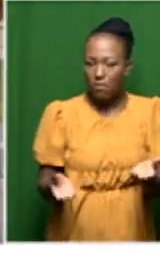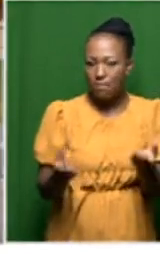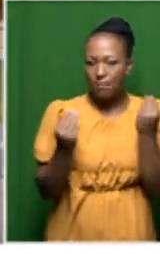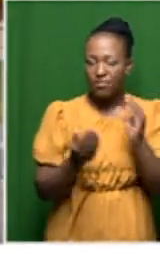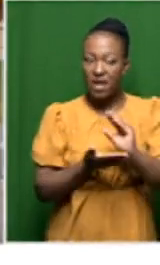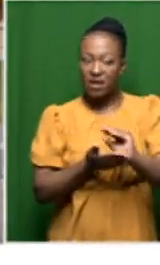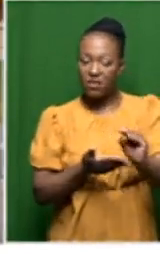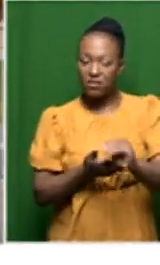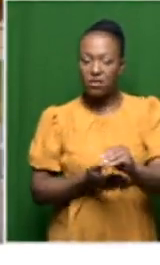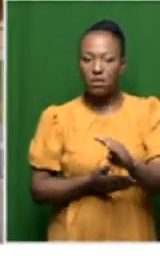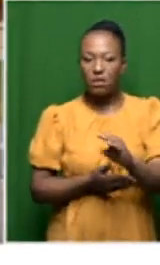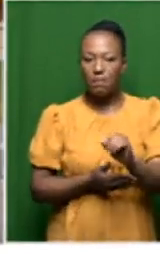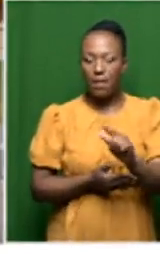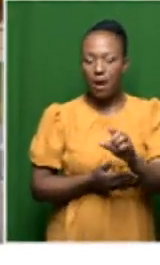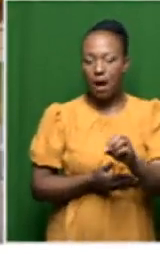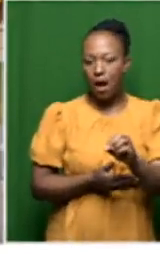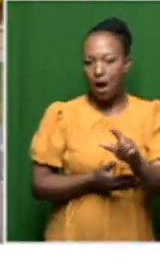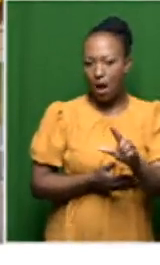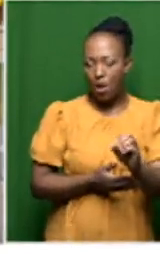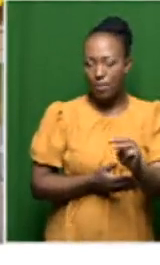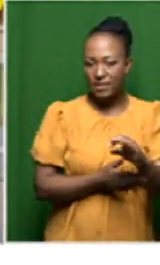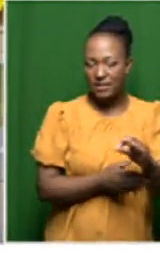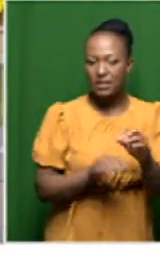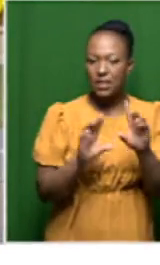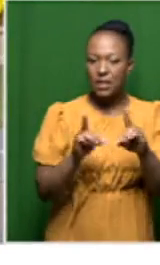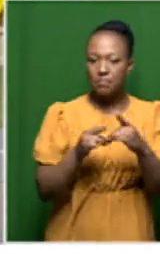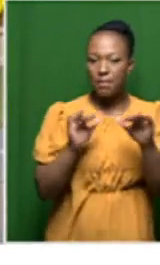But Babalo Madikizela is the MEC for Public Works and